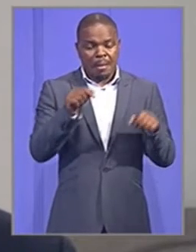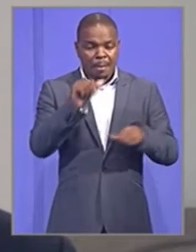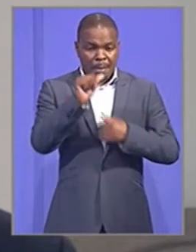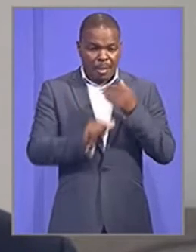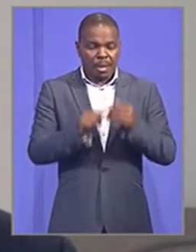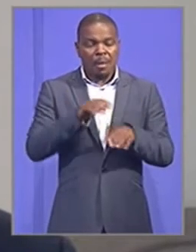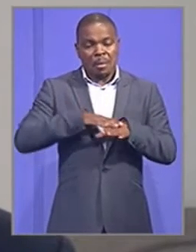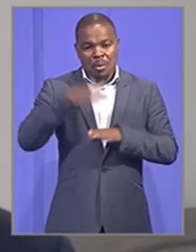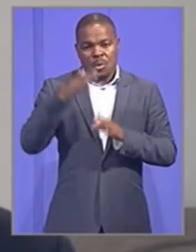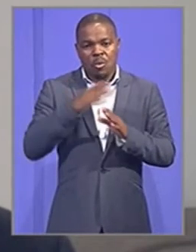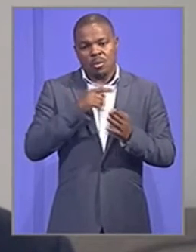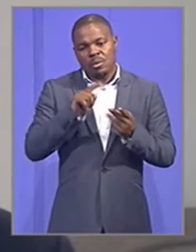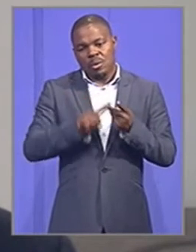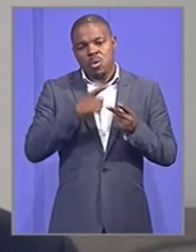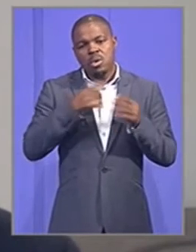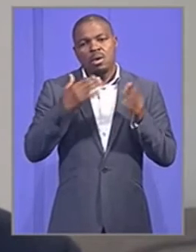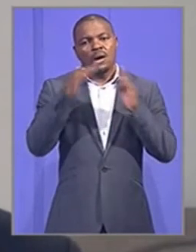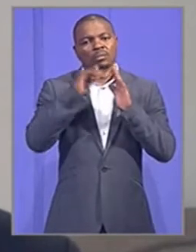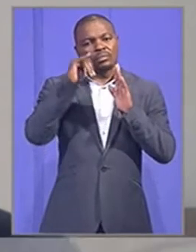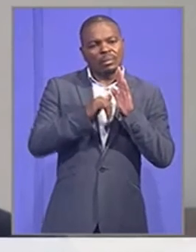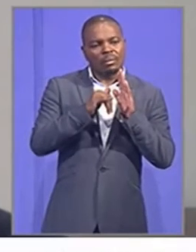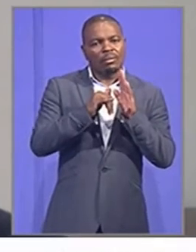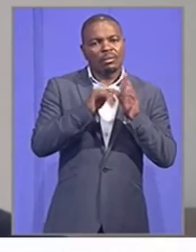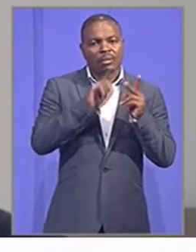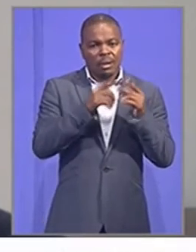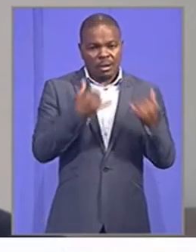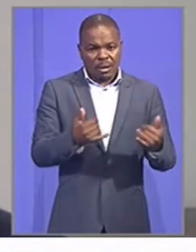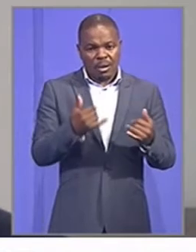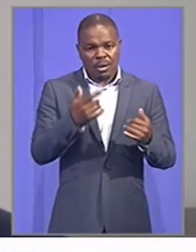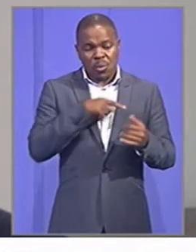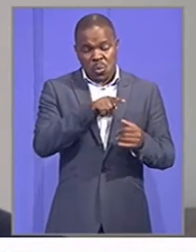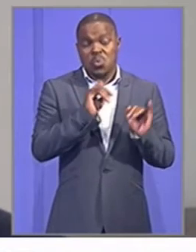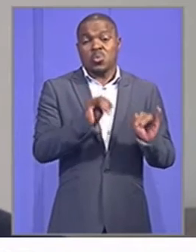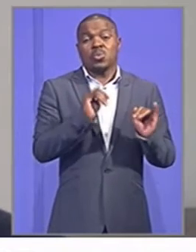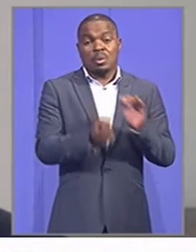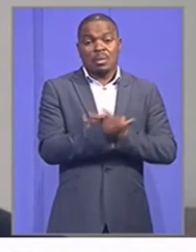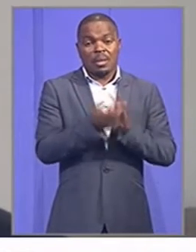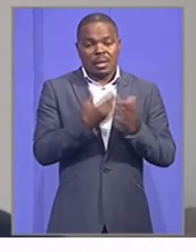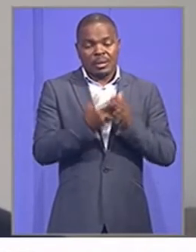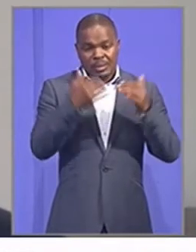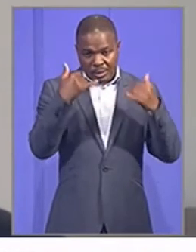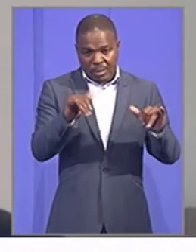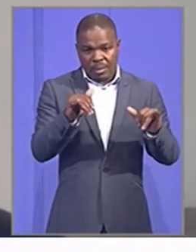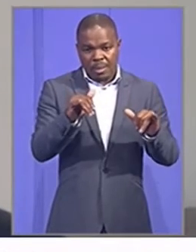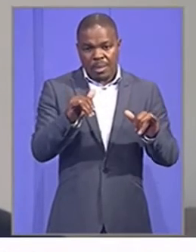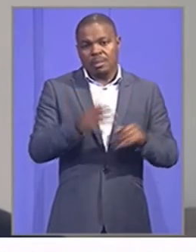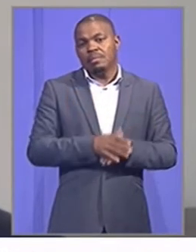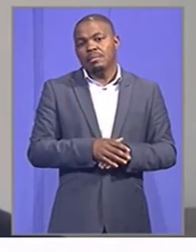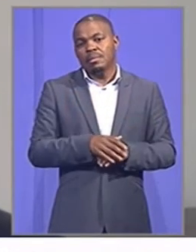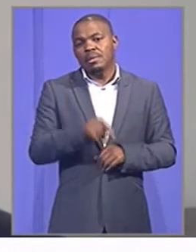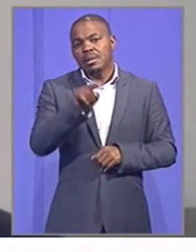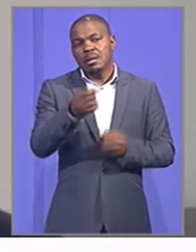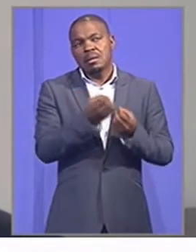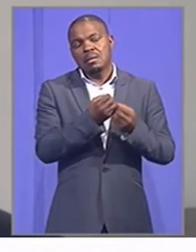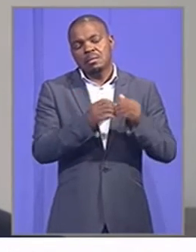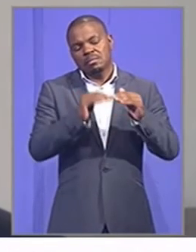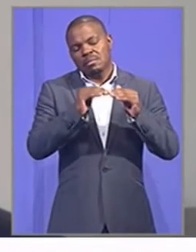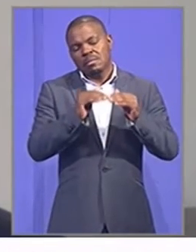indoors more than we do outdoors. And right now we're in a vulnerable position. We still have less than half of the adult